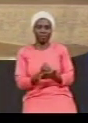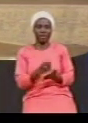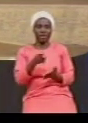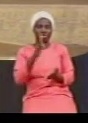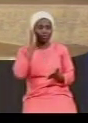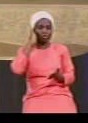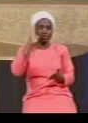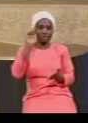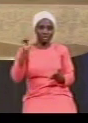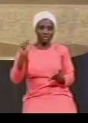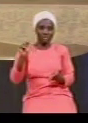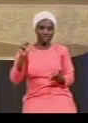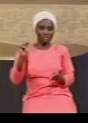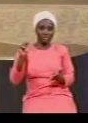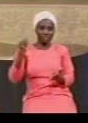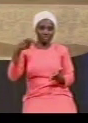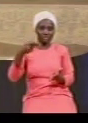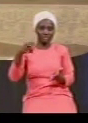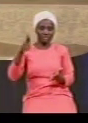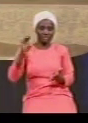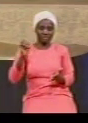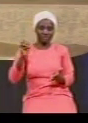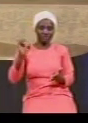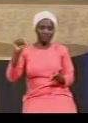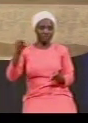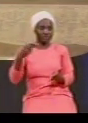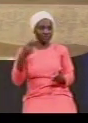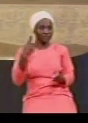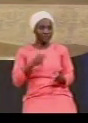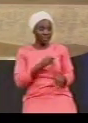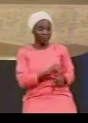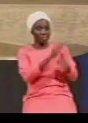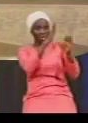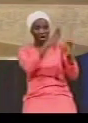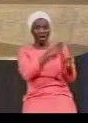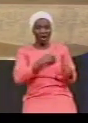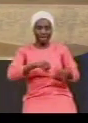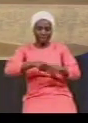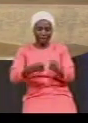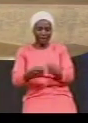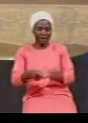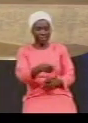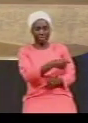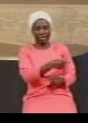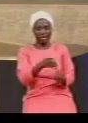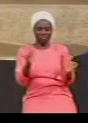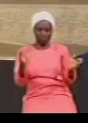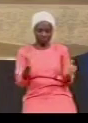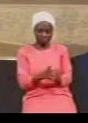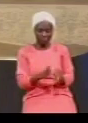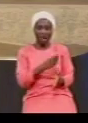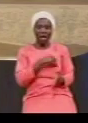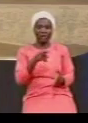mountains and beat them small, and thou shalt make them the hills